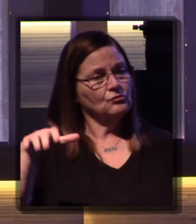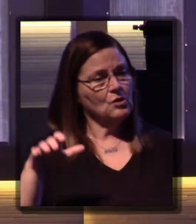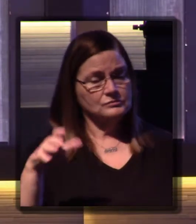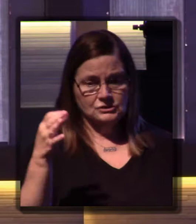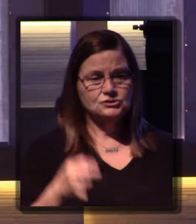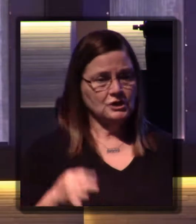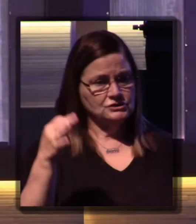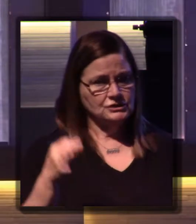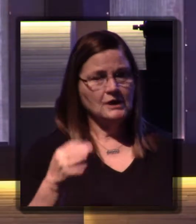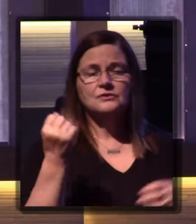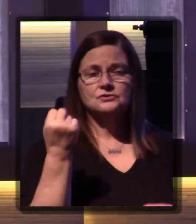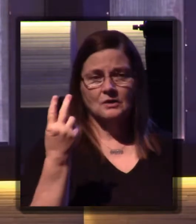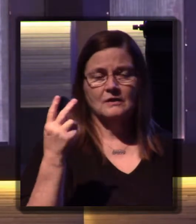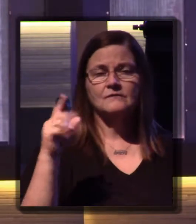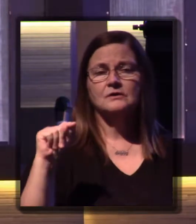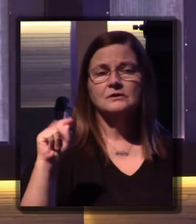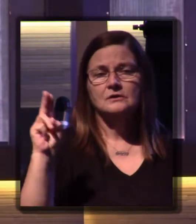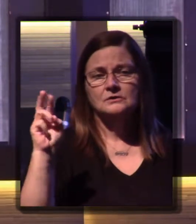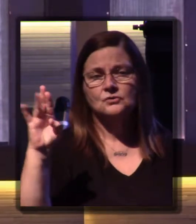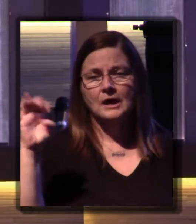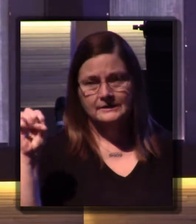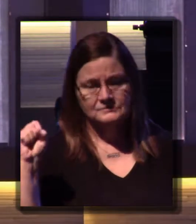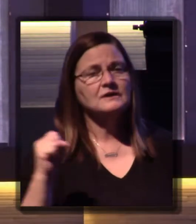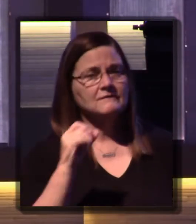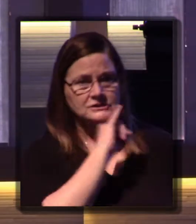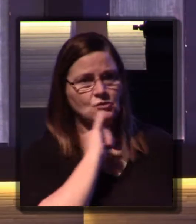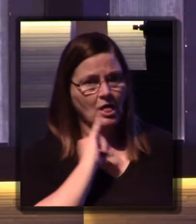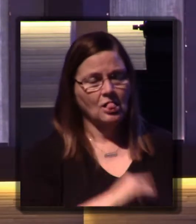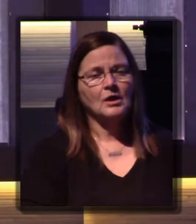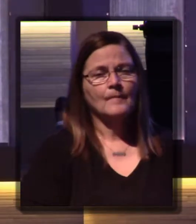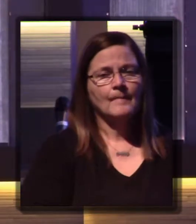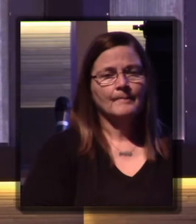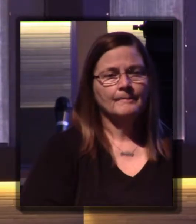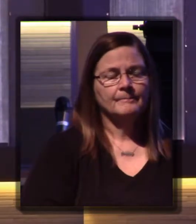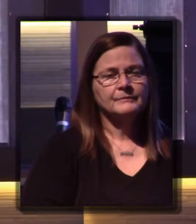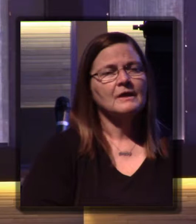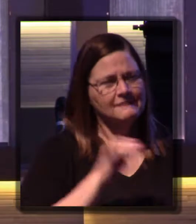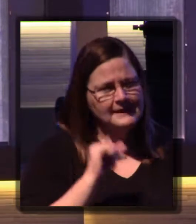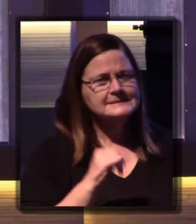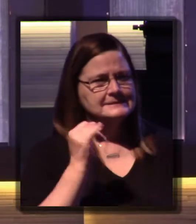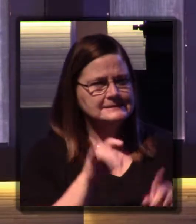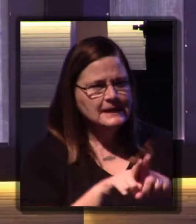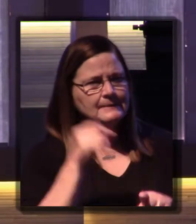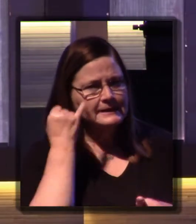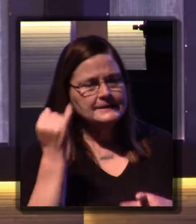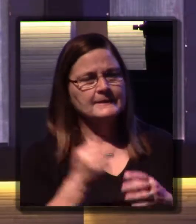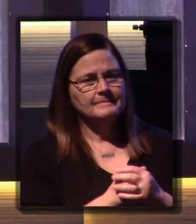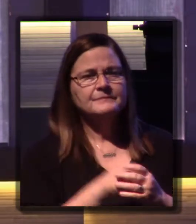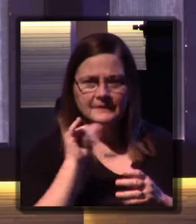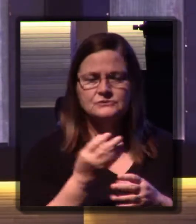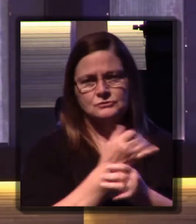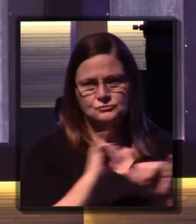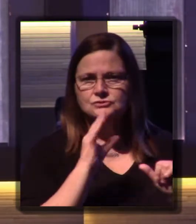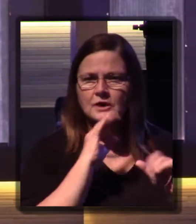thrones judging the 12 tribes of Israel." So that's the picture. It's the same idea. That's what